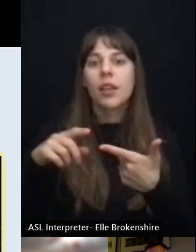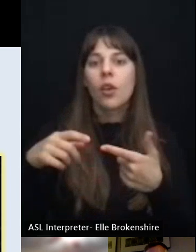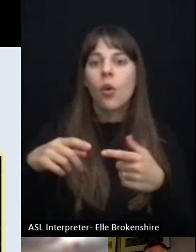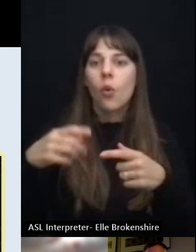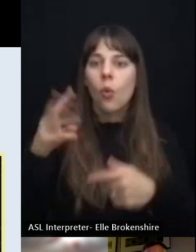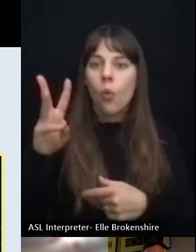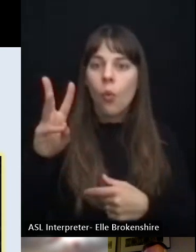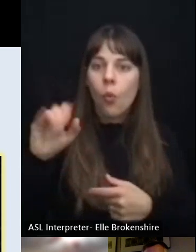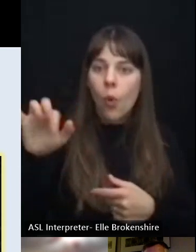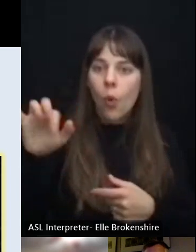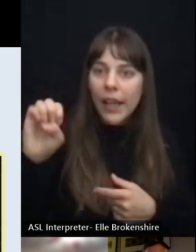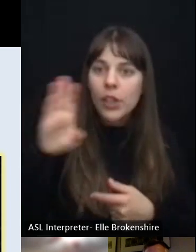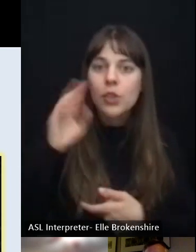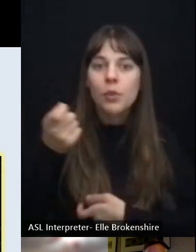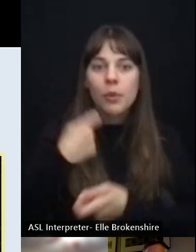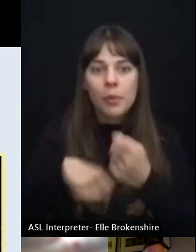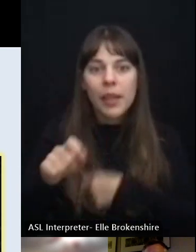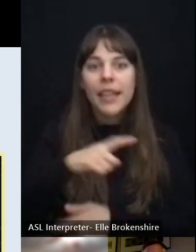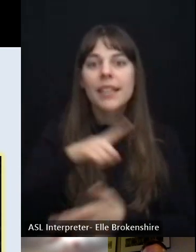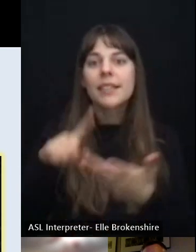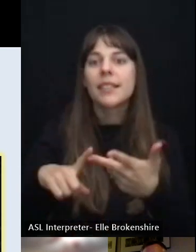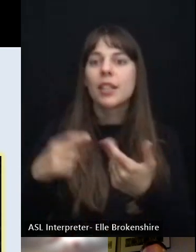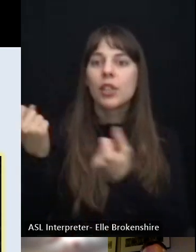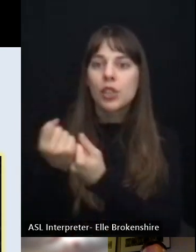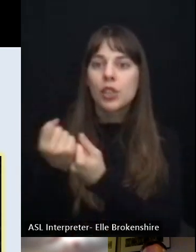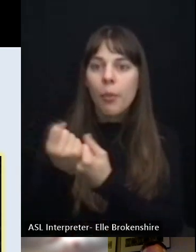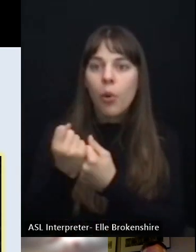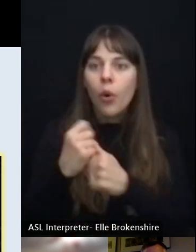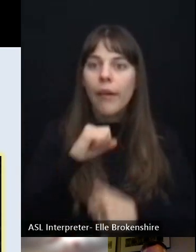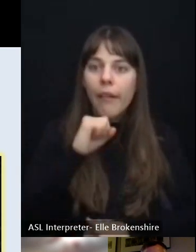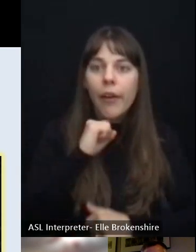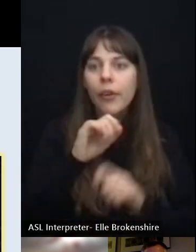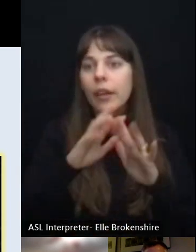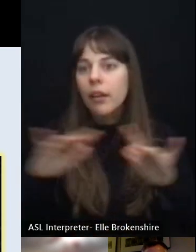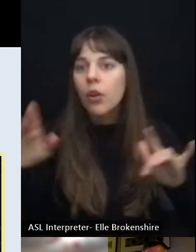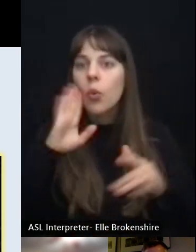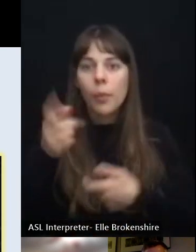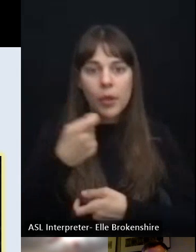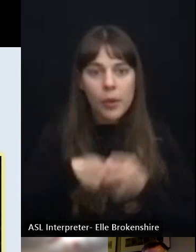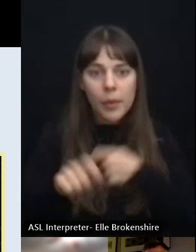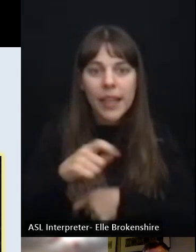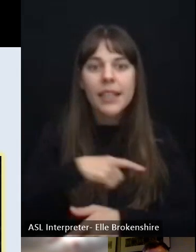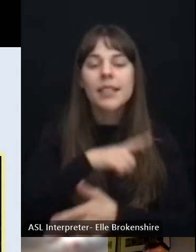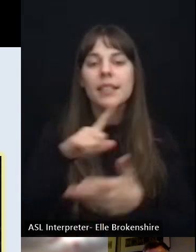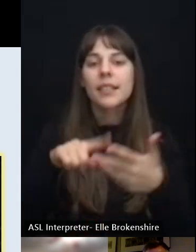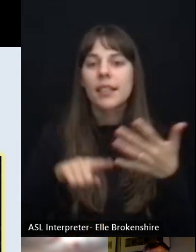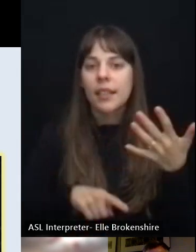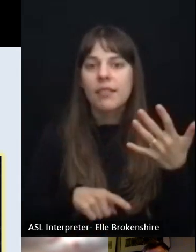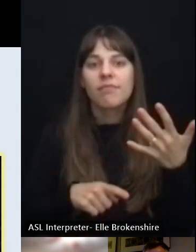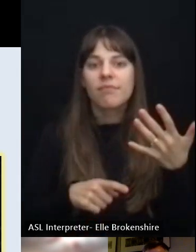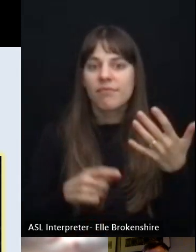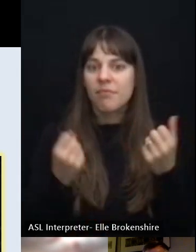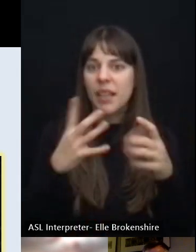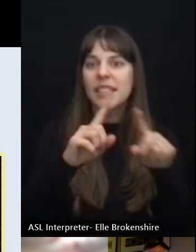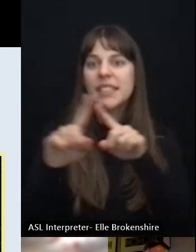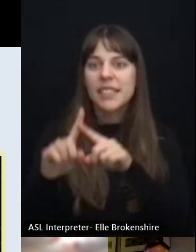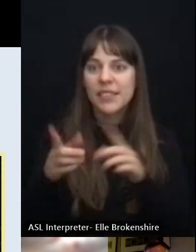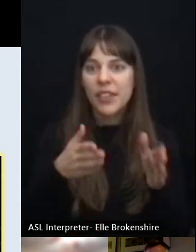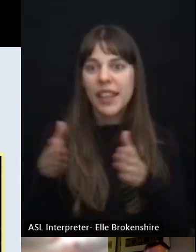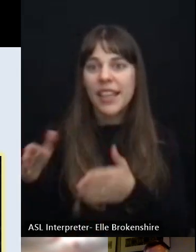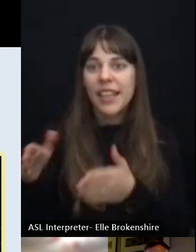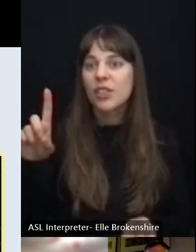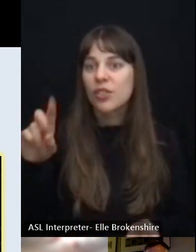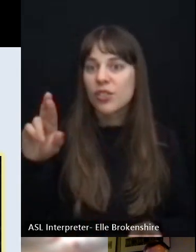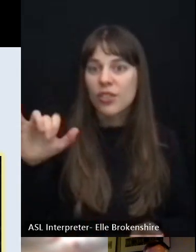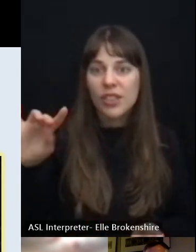drainage replacement, and then tunnel liner shotcrete repairs. On the right-hand side is a picture inside the tunnel, which a lot of folks don't necessarily always